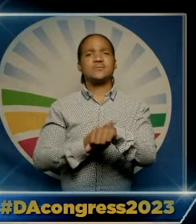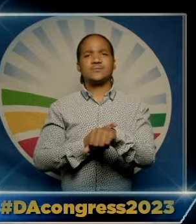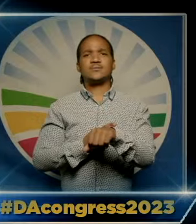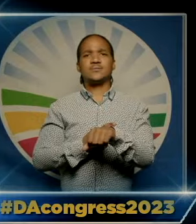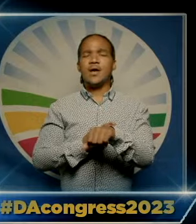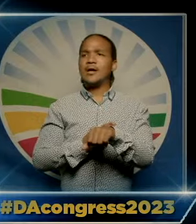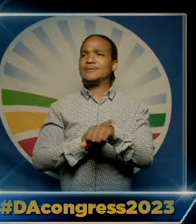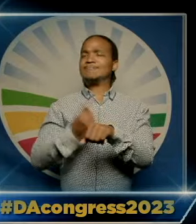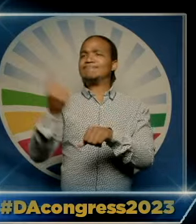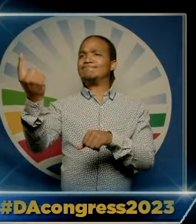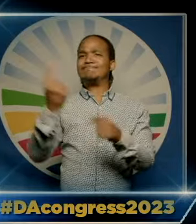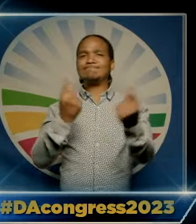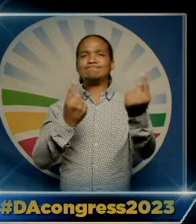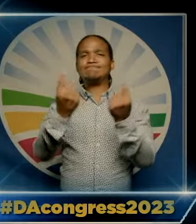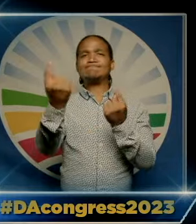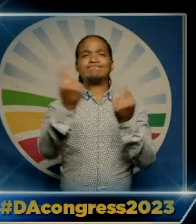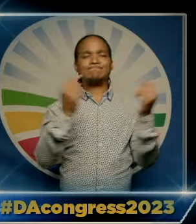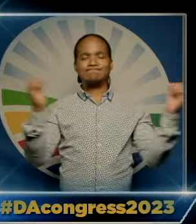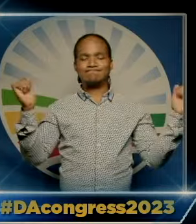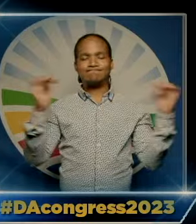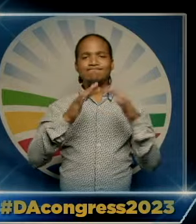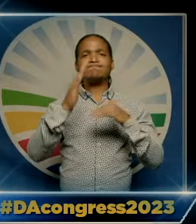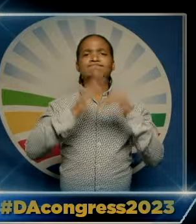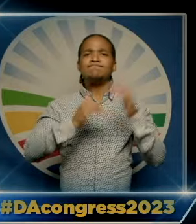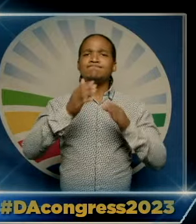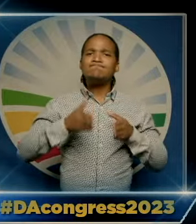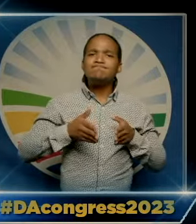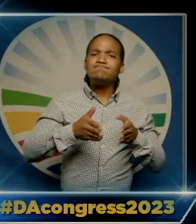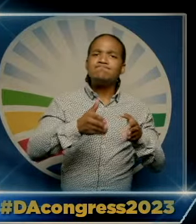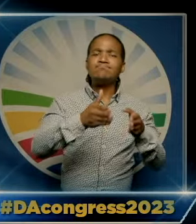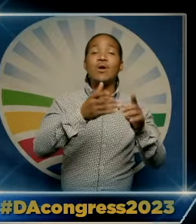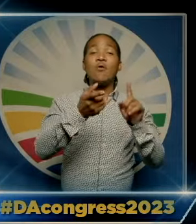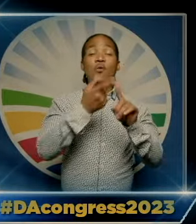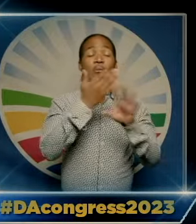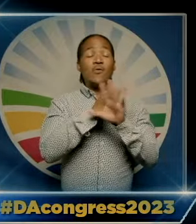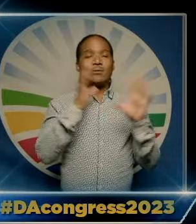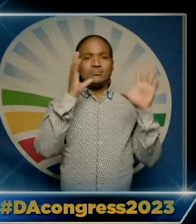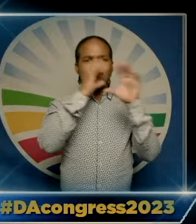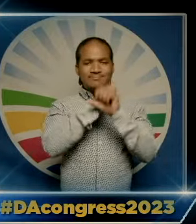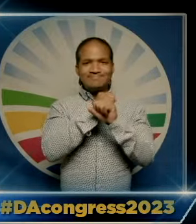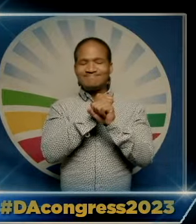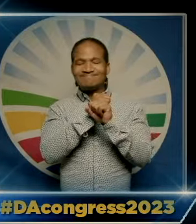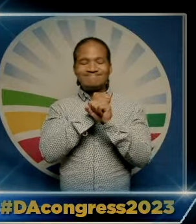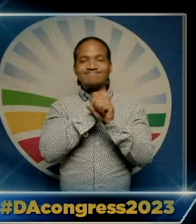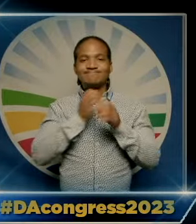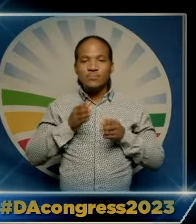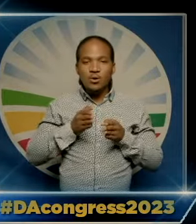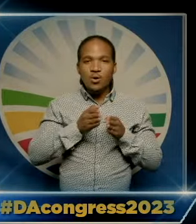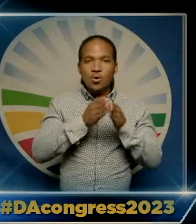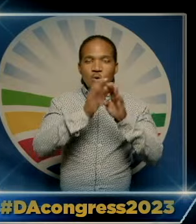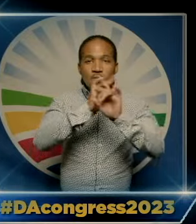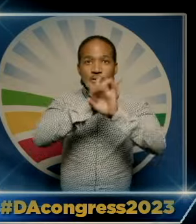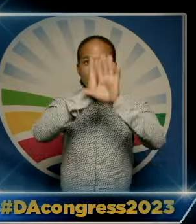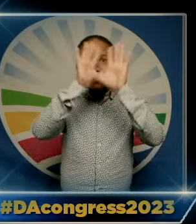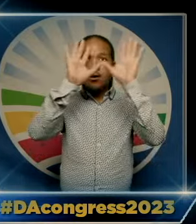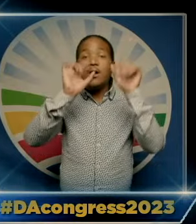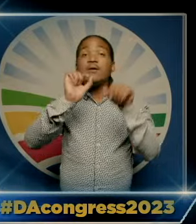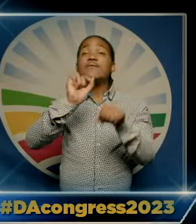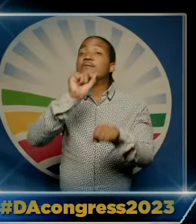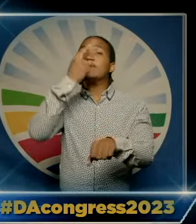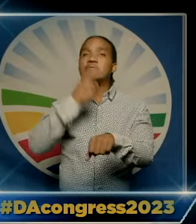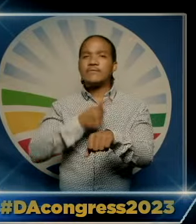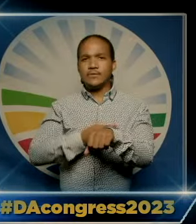came together to build a road out of the darkness of the past and into the light. For the first time,